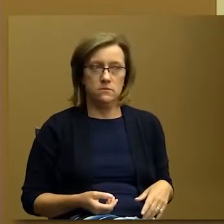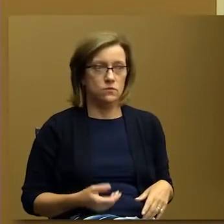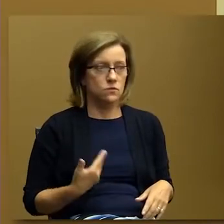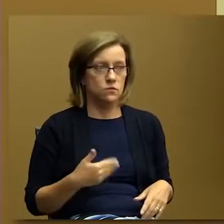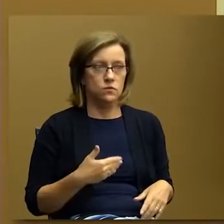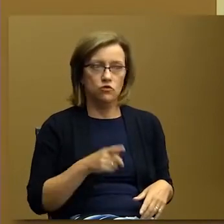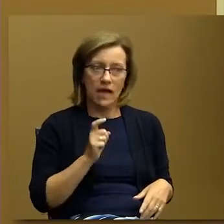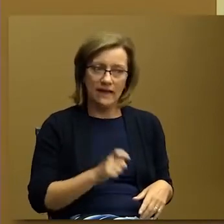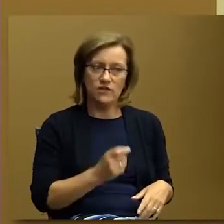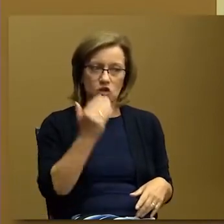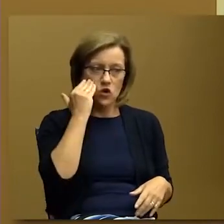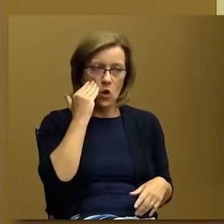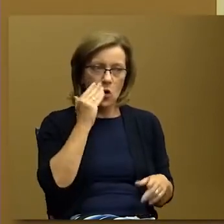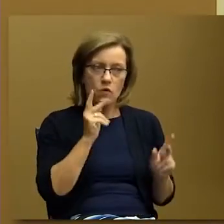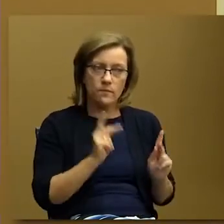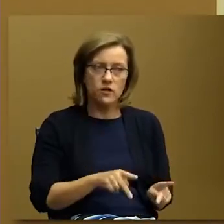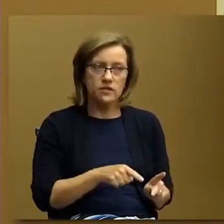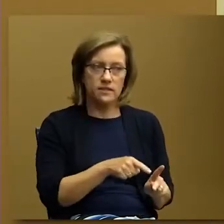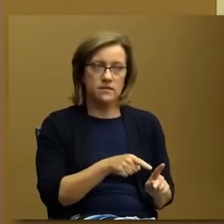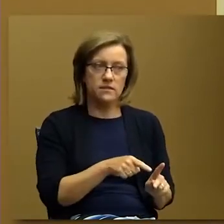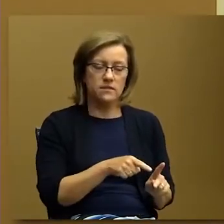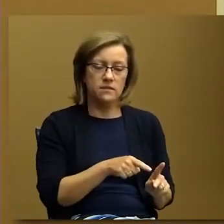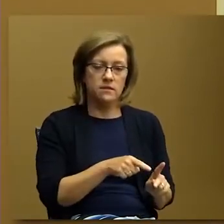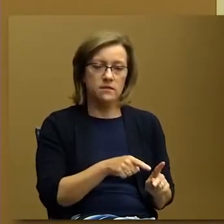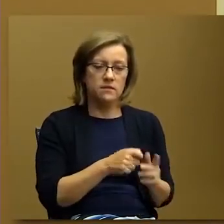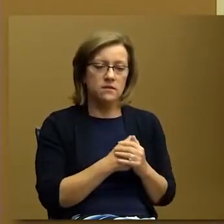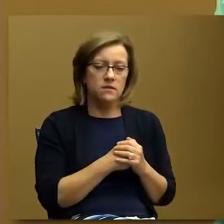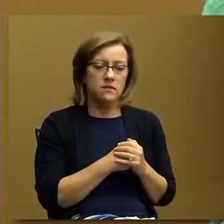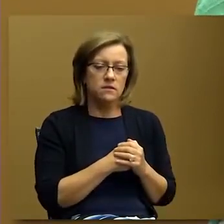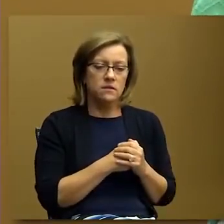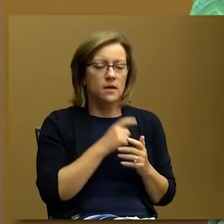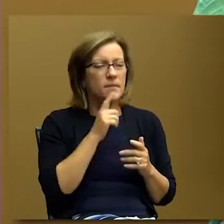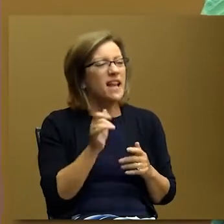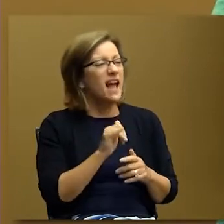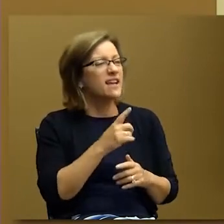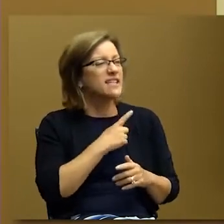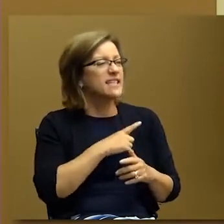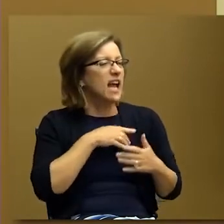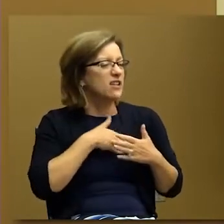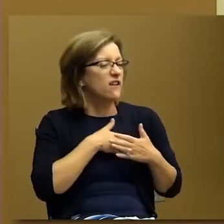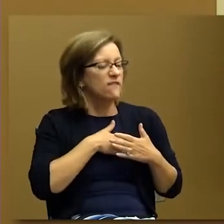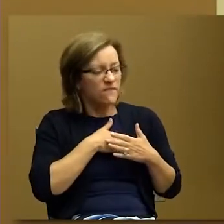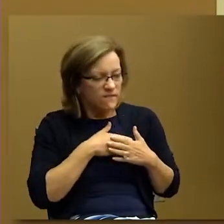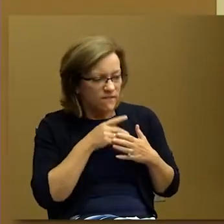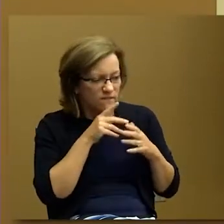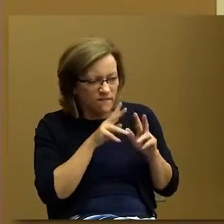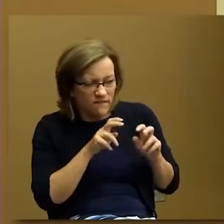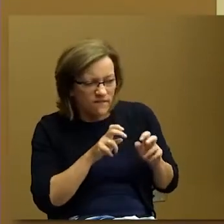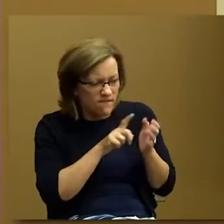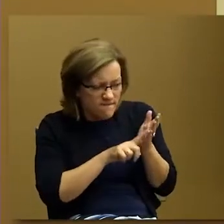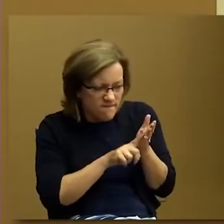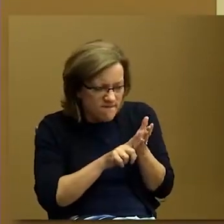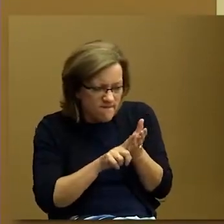the learner and really be kind of what I call a detective, because you've really got to